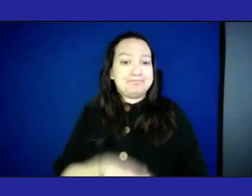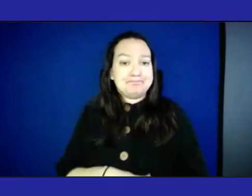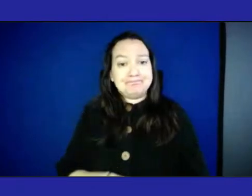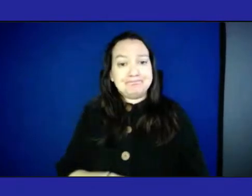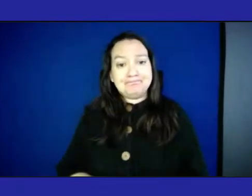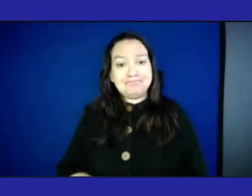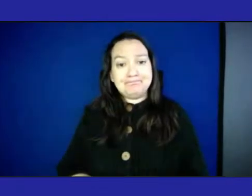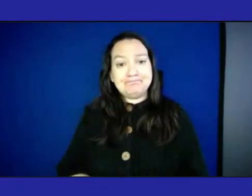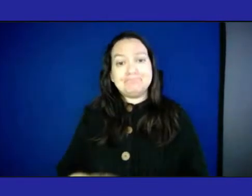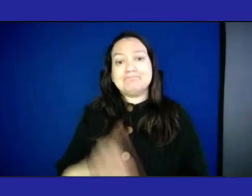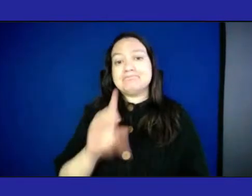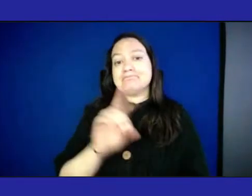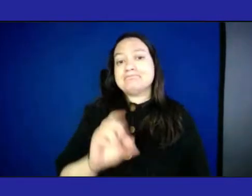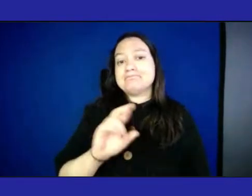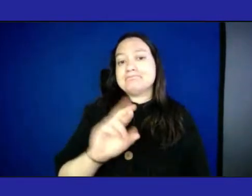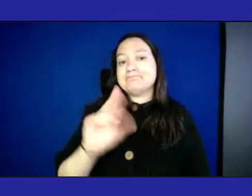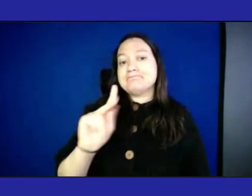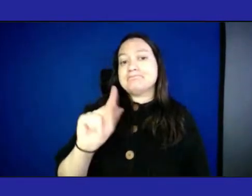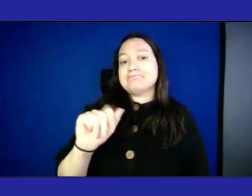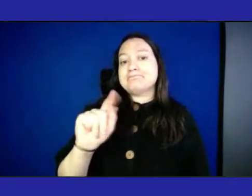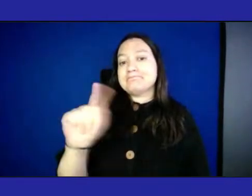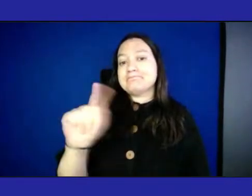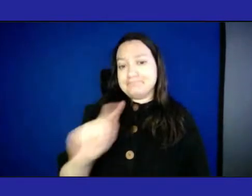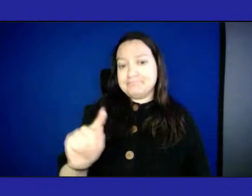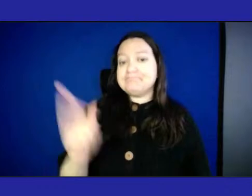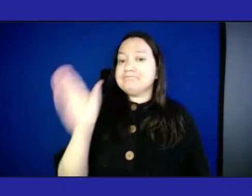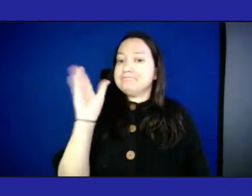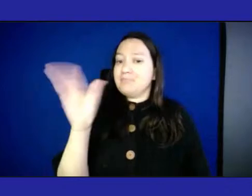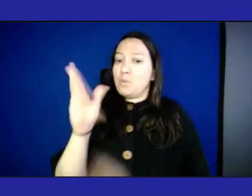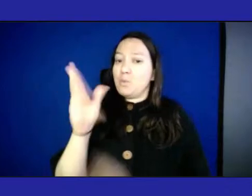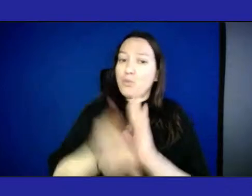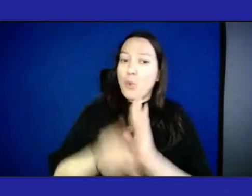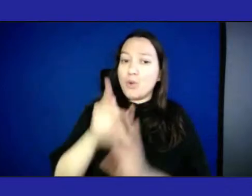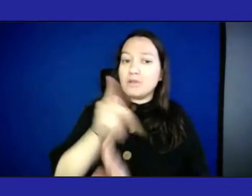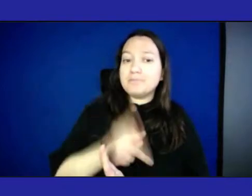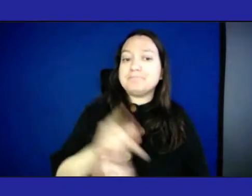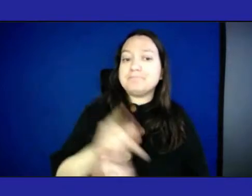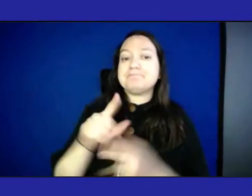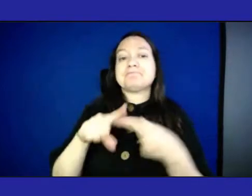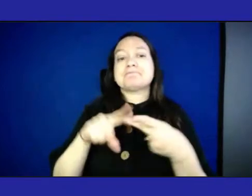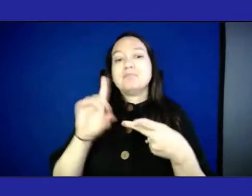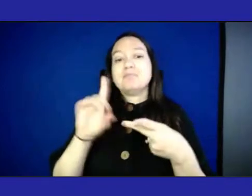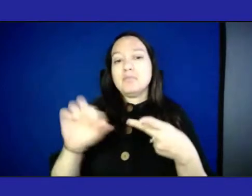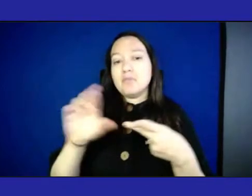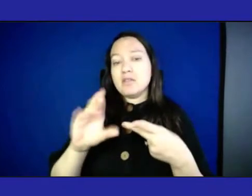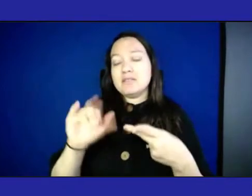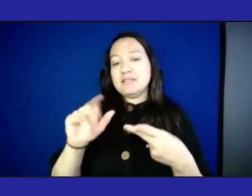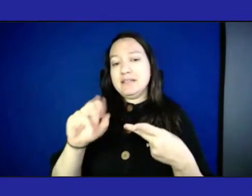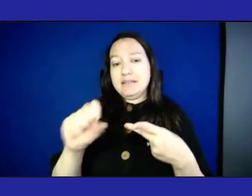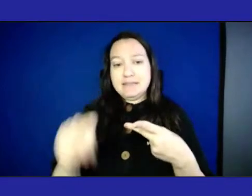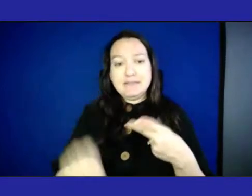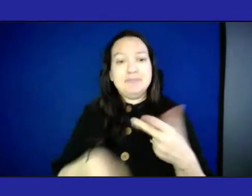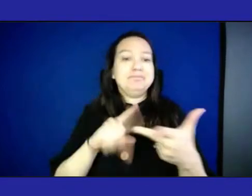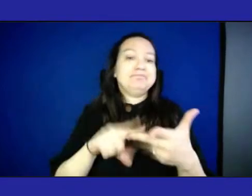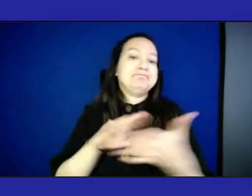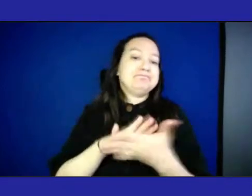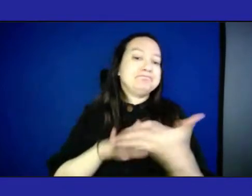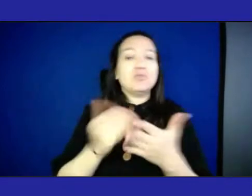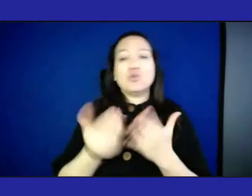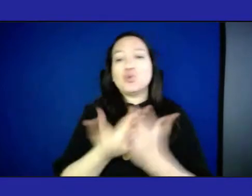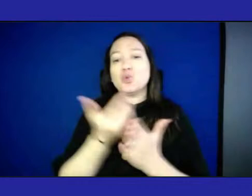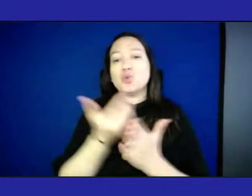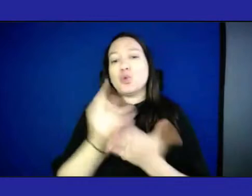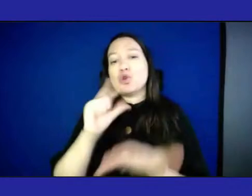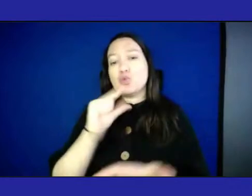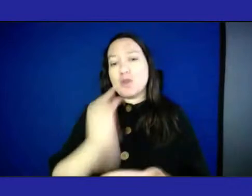Dr. Katz was speaking in the program along with Dr. Sinias, and several new graduates from the doctoral program